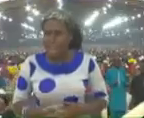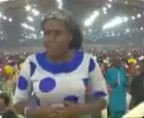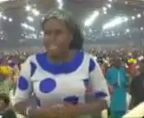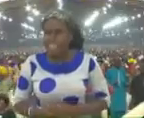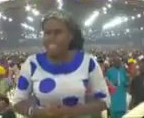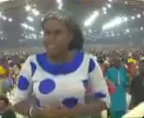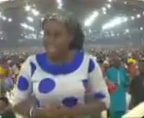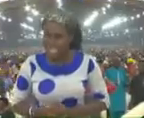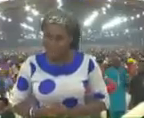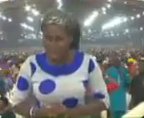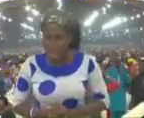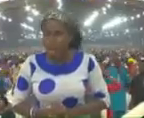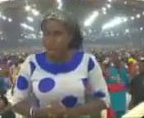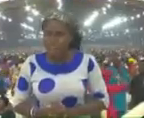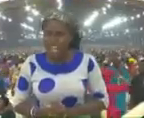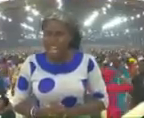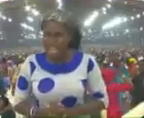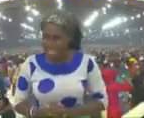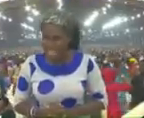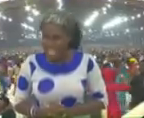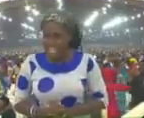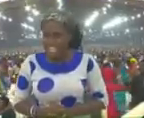Thank you, Father.